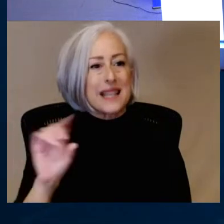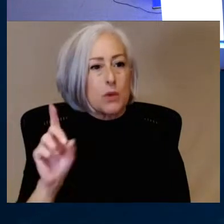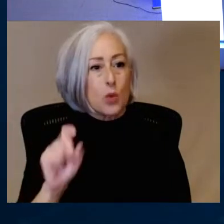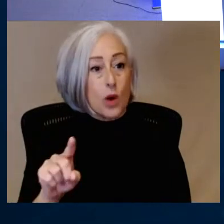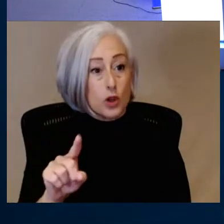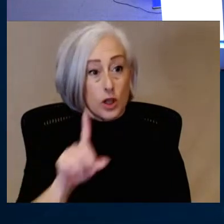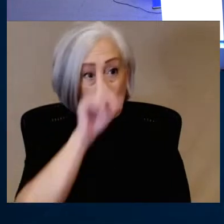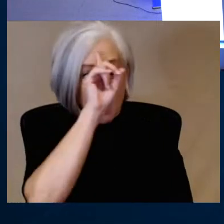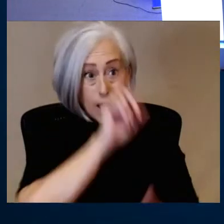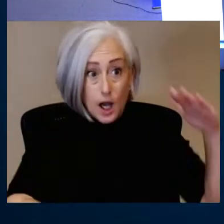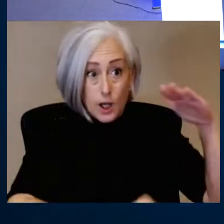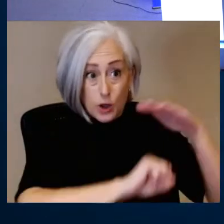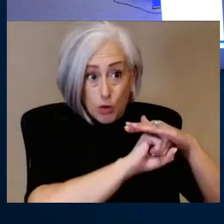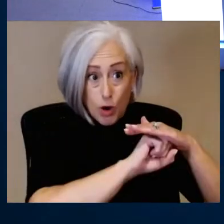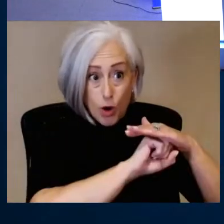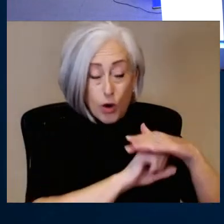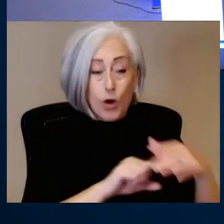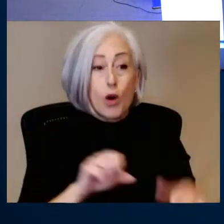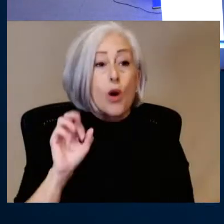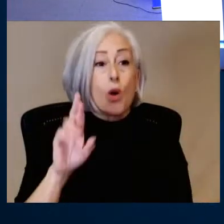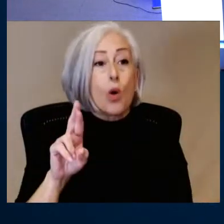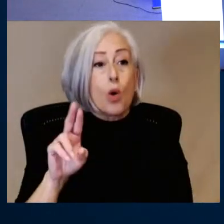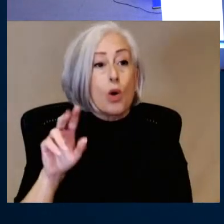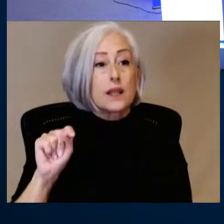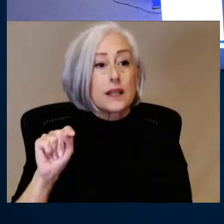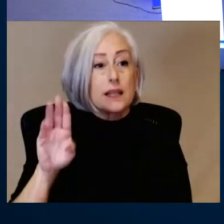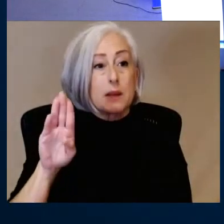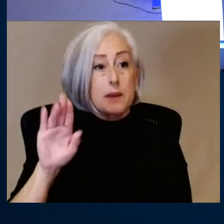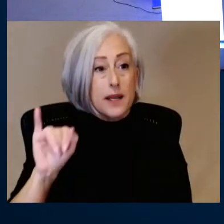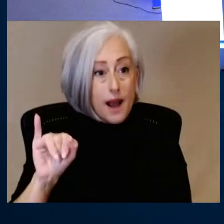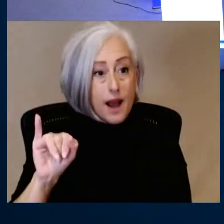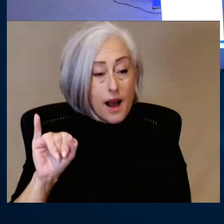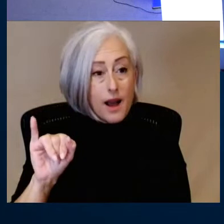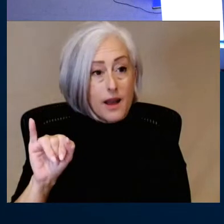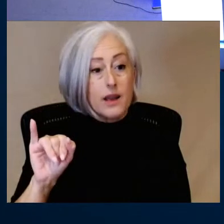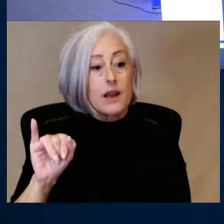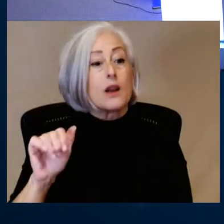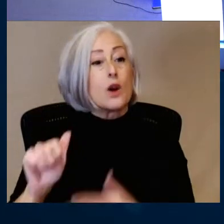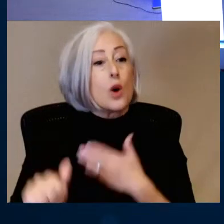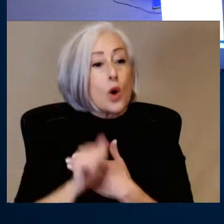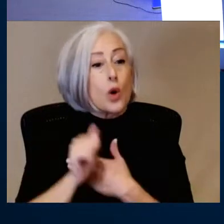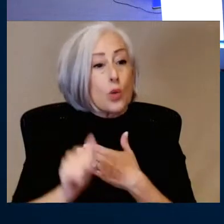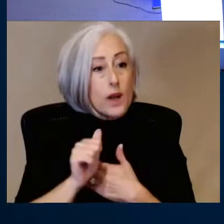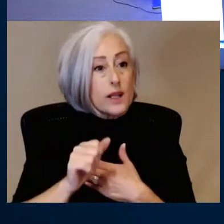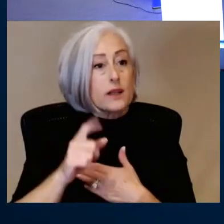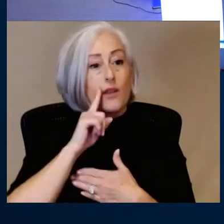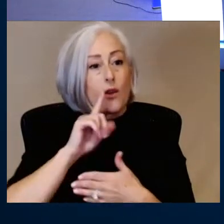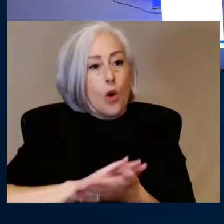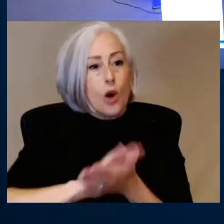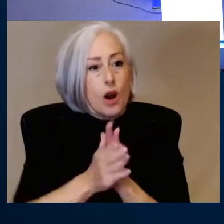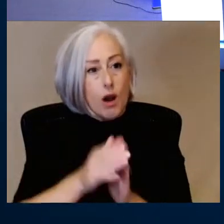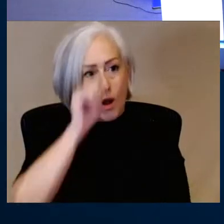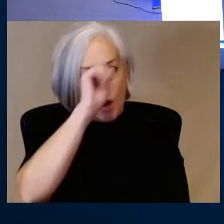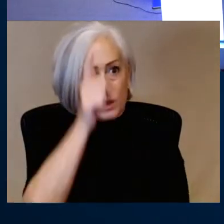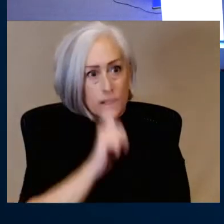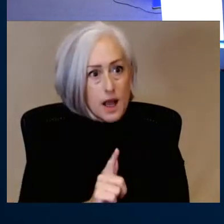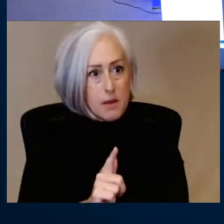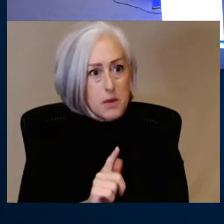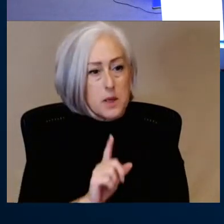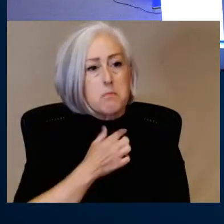or a traumatic brain injury a risk factor for developing Alzheimer's? Yeah, what do you Stroke think? or traumatic brain